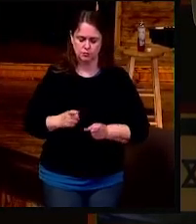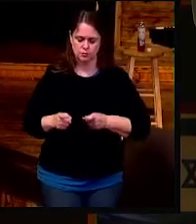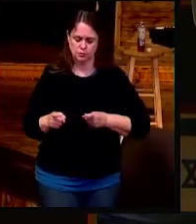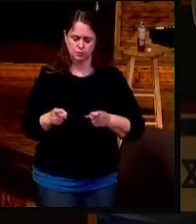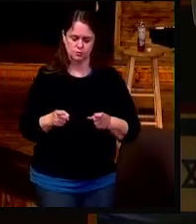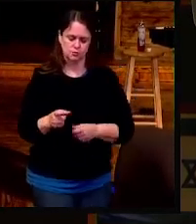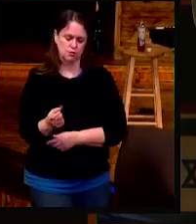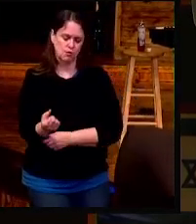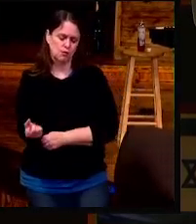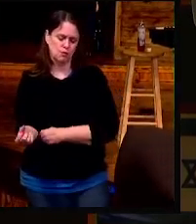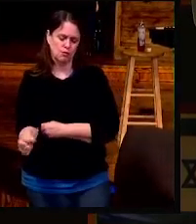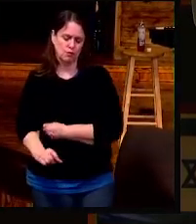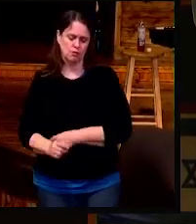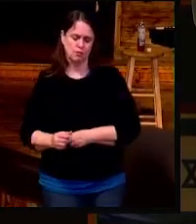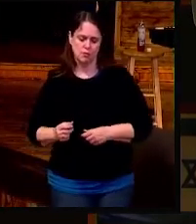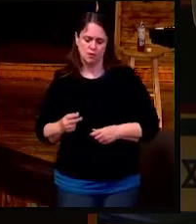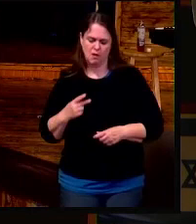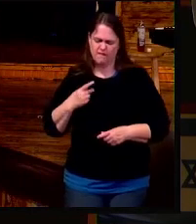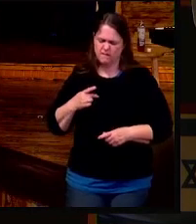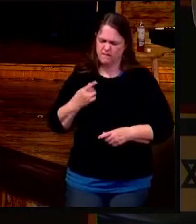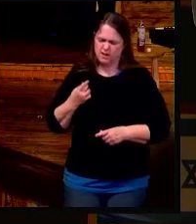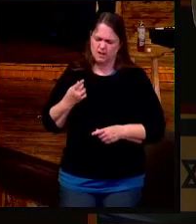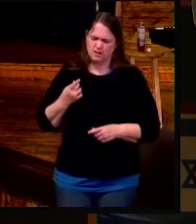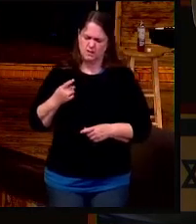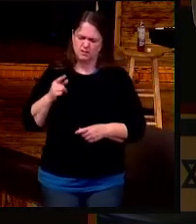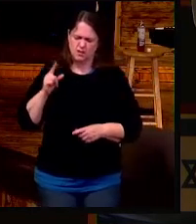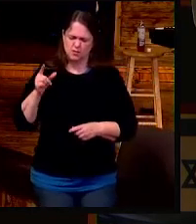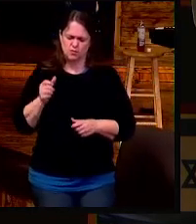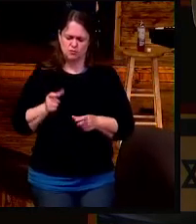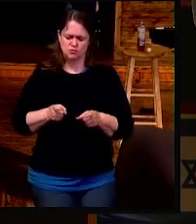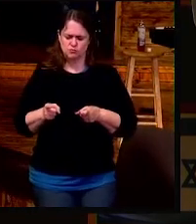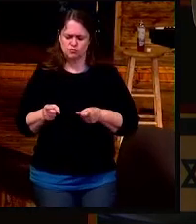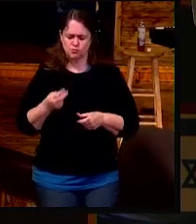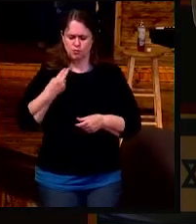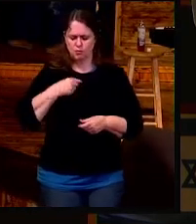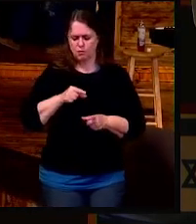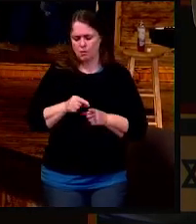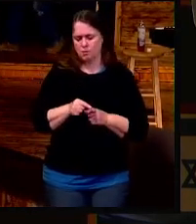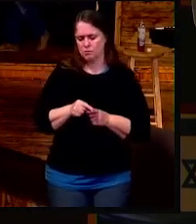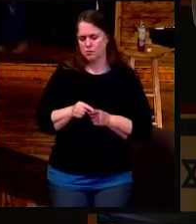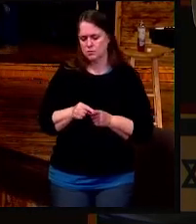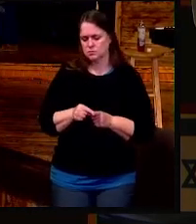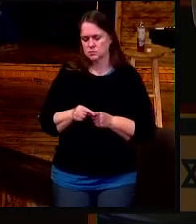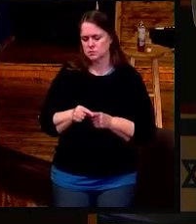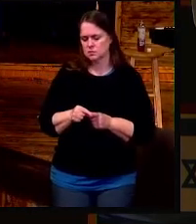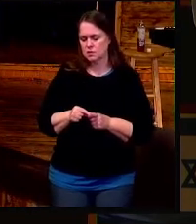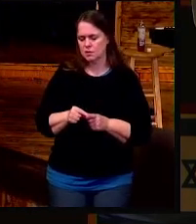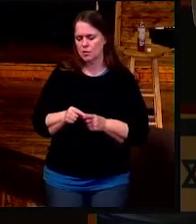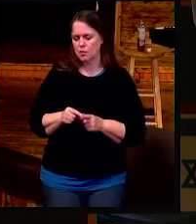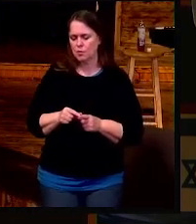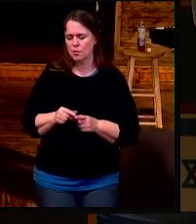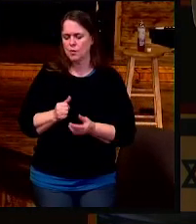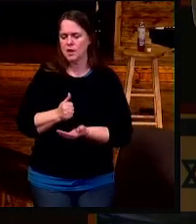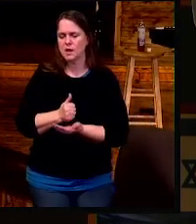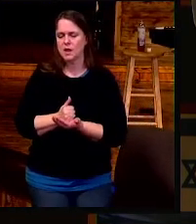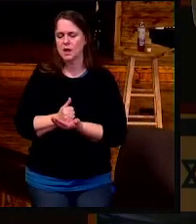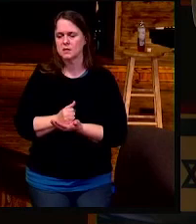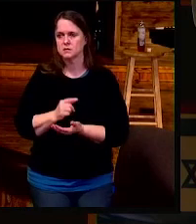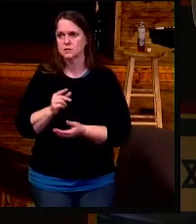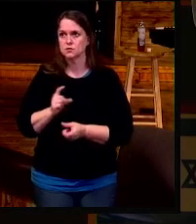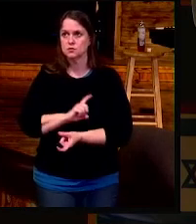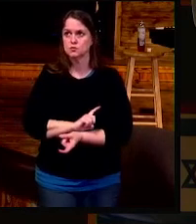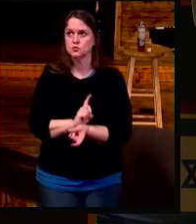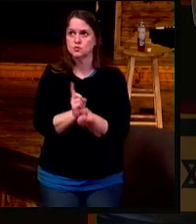better control our words. Lord, we give our mouths and our tongues over to you. Lord, we ask that you change the deceit of our